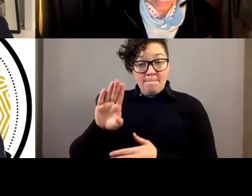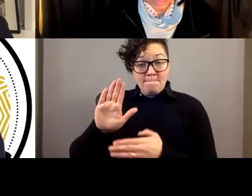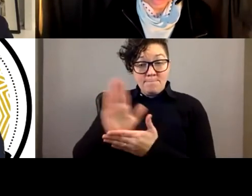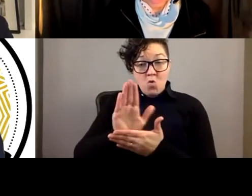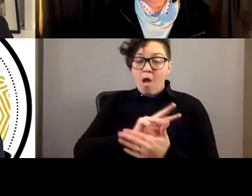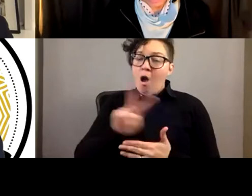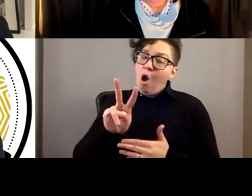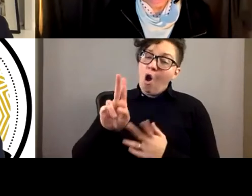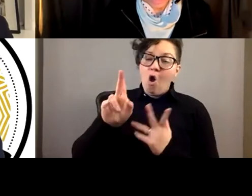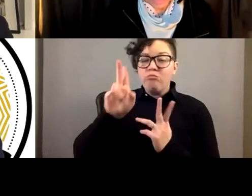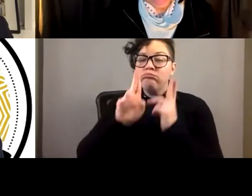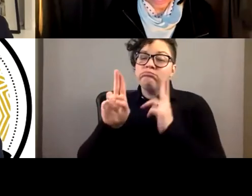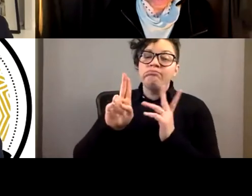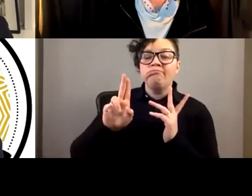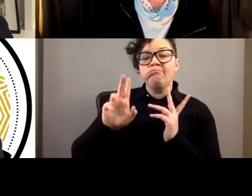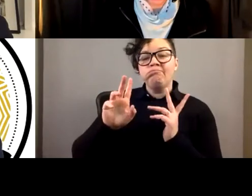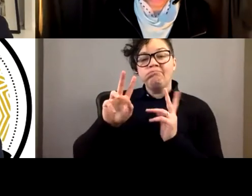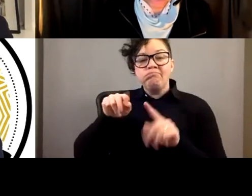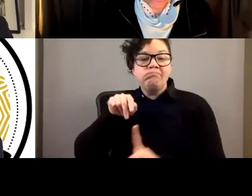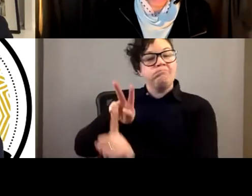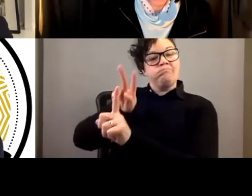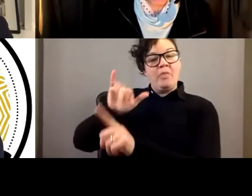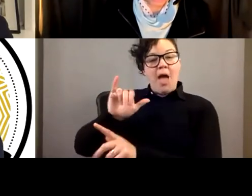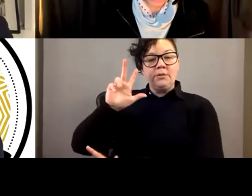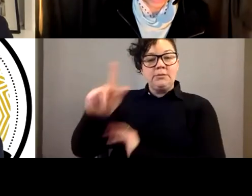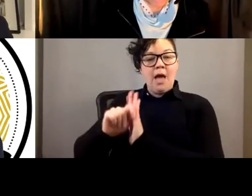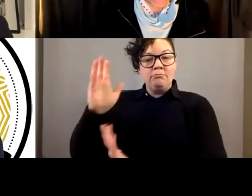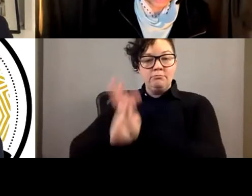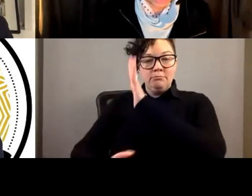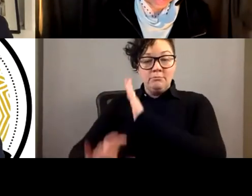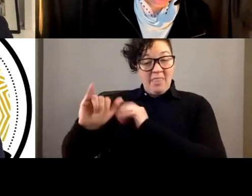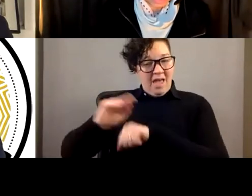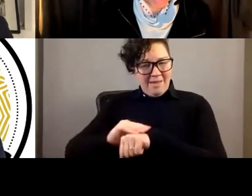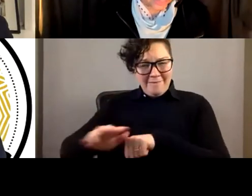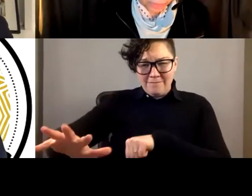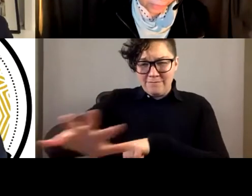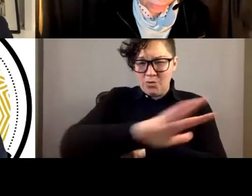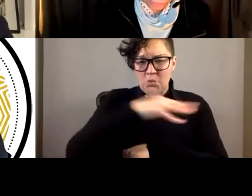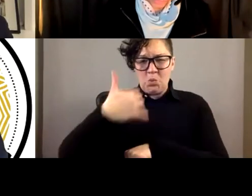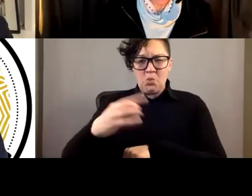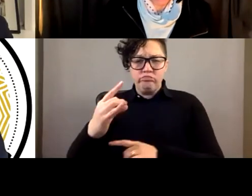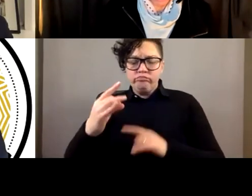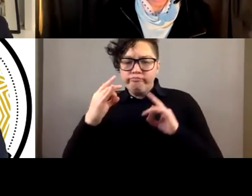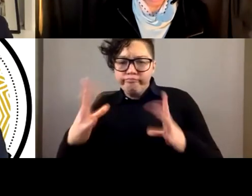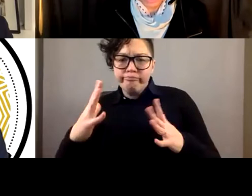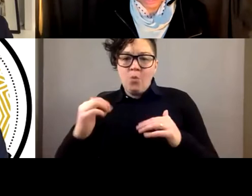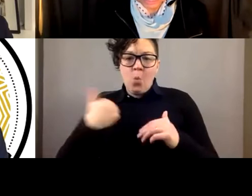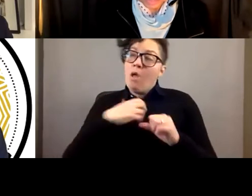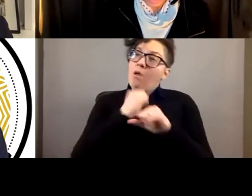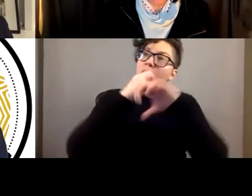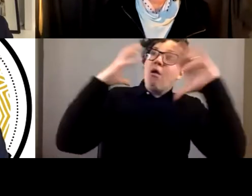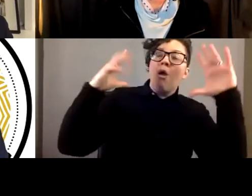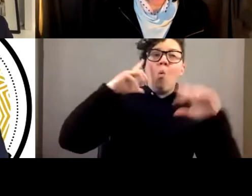1936, and it has had a disproportionate global influence in imagining the passionate seductions of antebellum